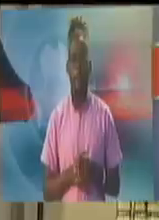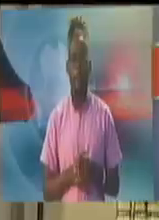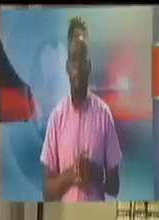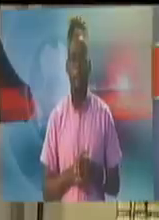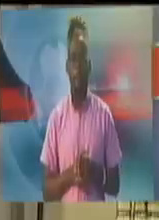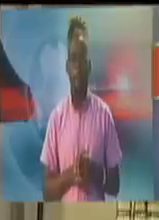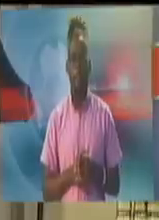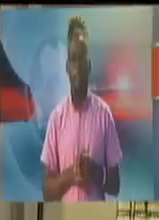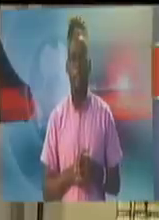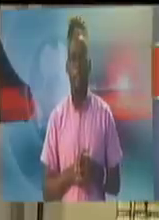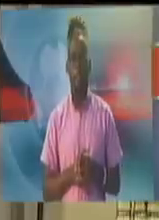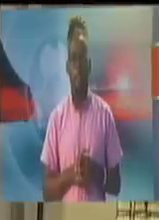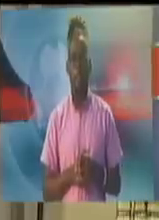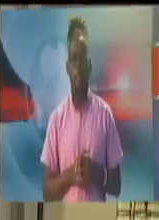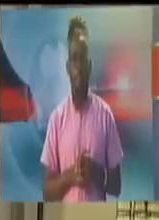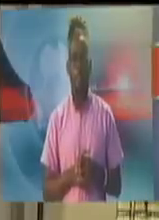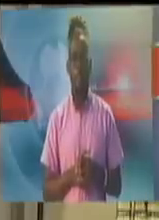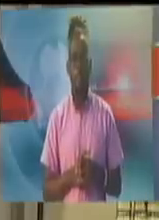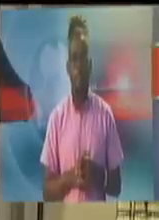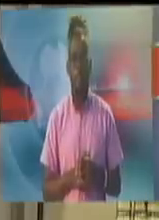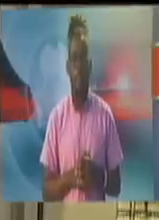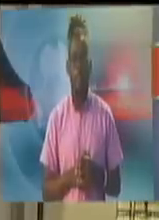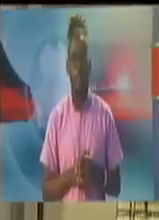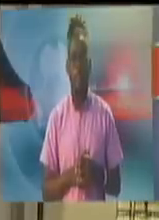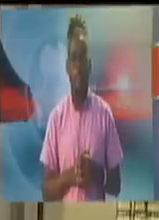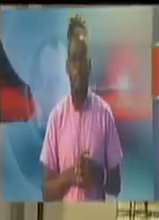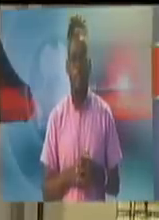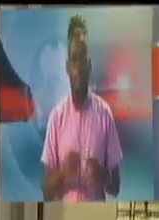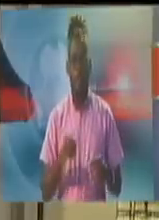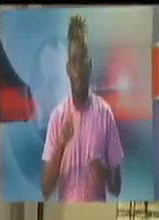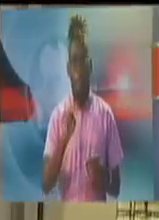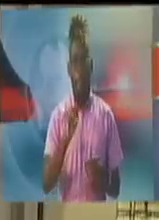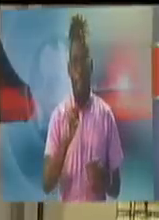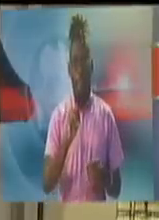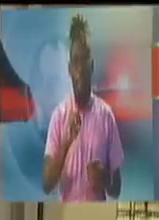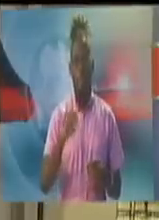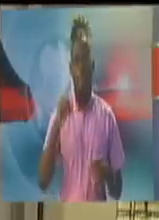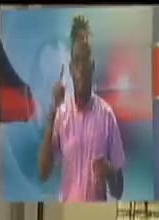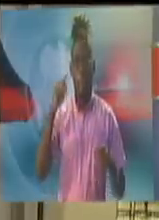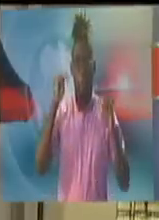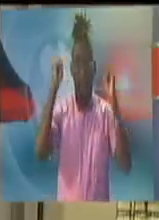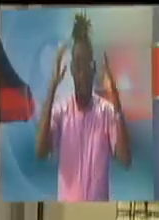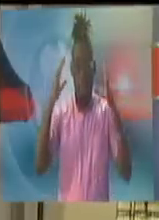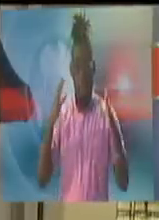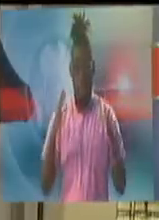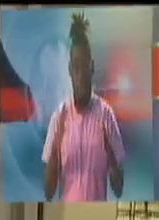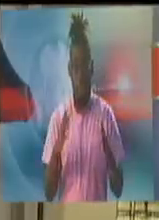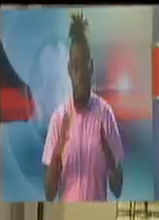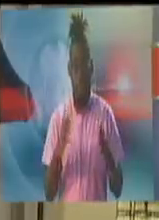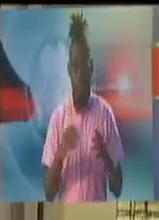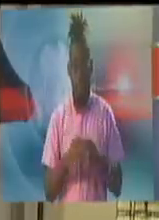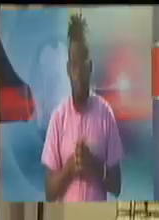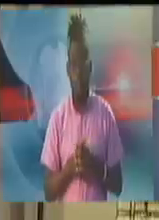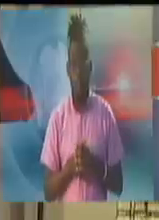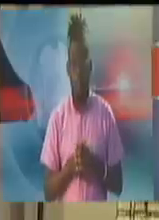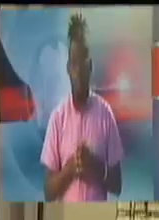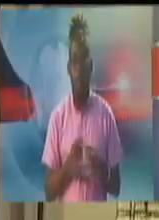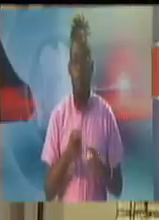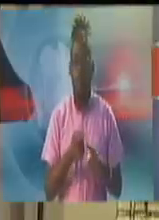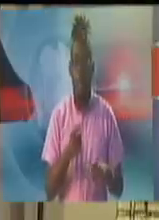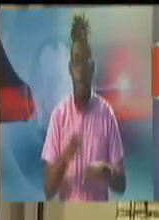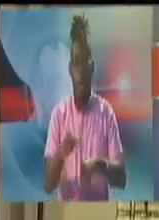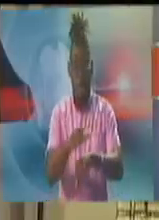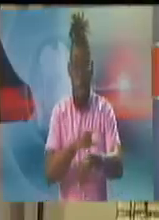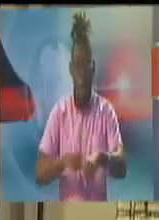entities, the Ministry of Health and also the Ministry of Rural Development, Local Government. The